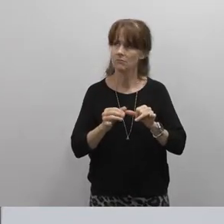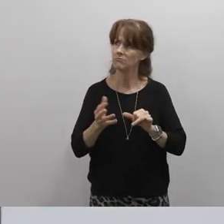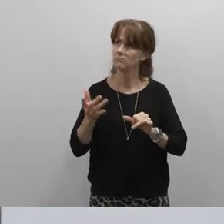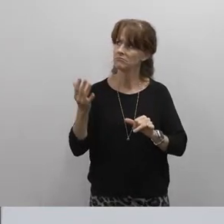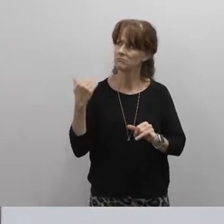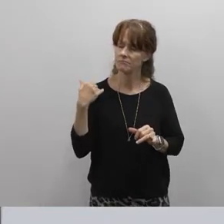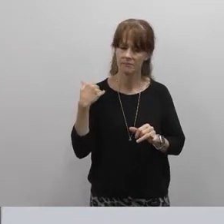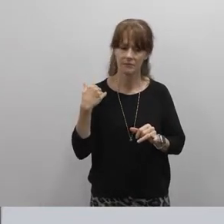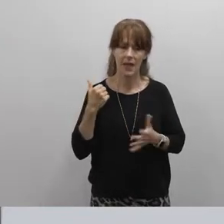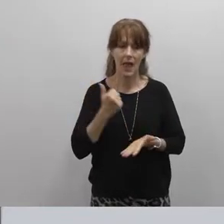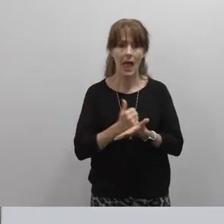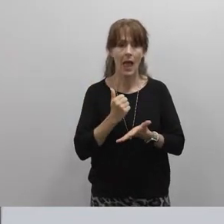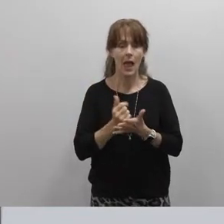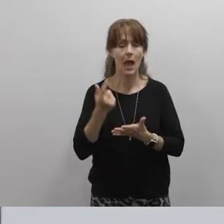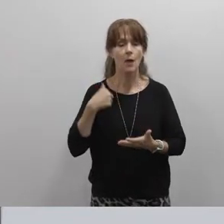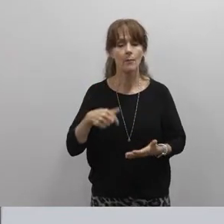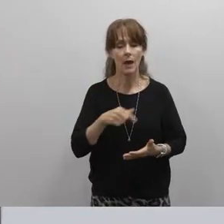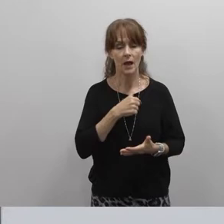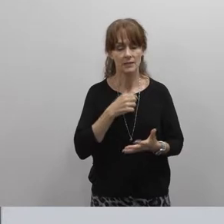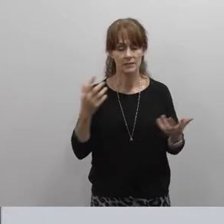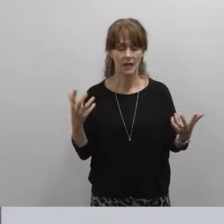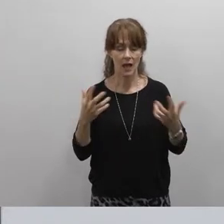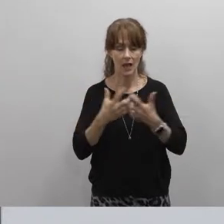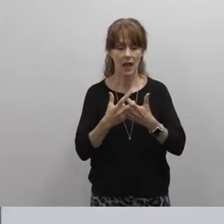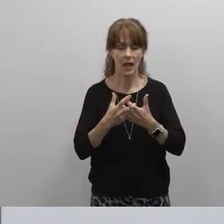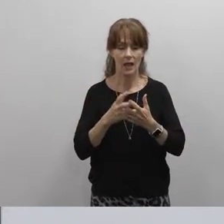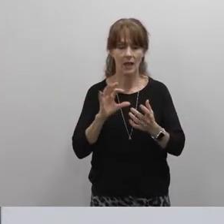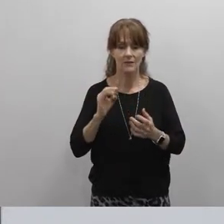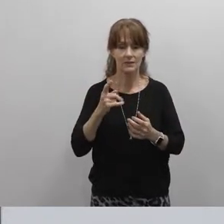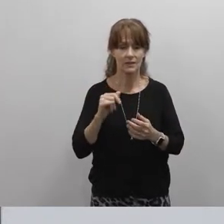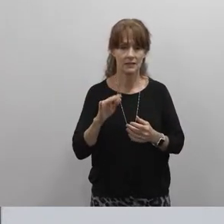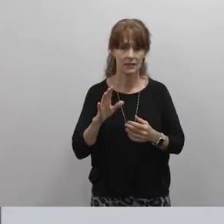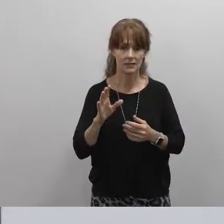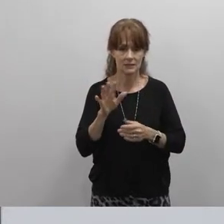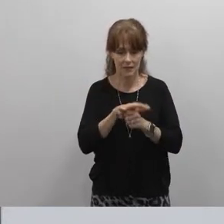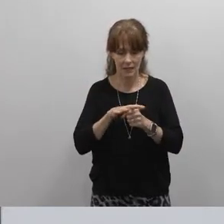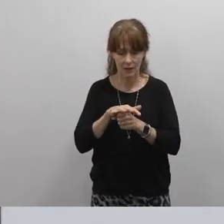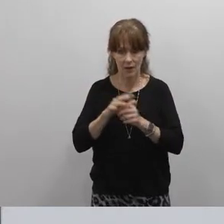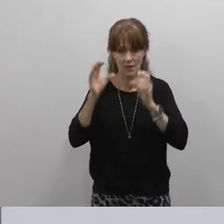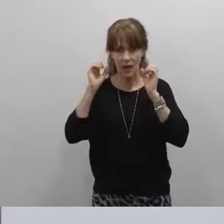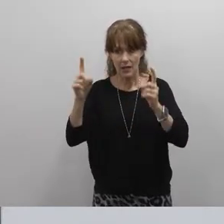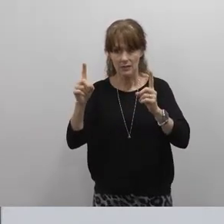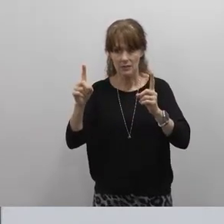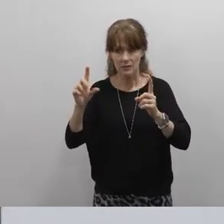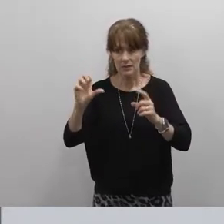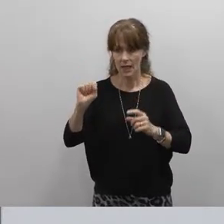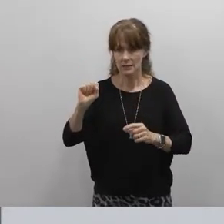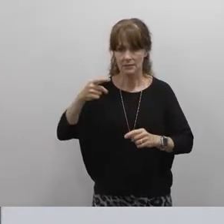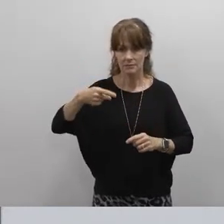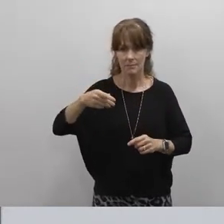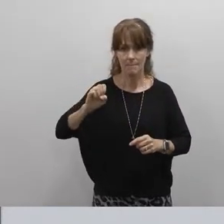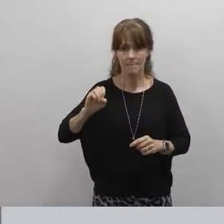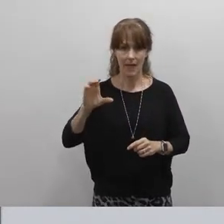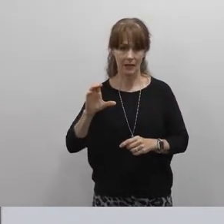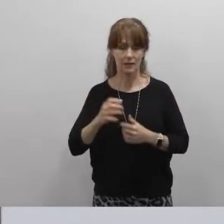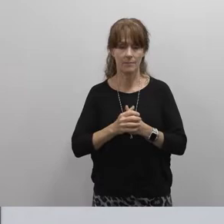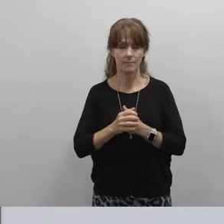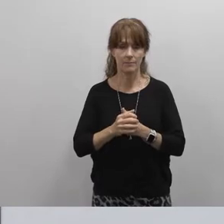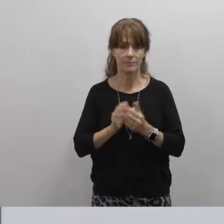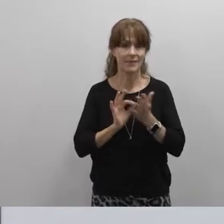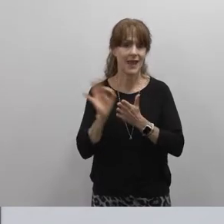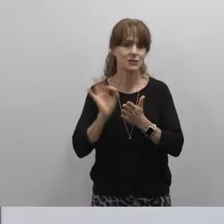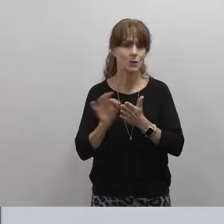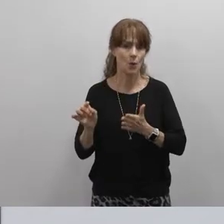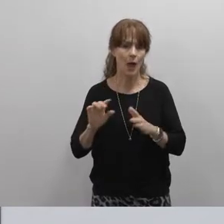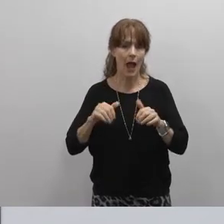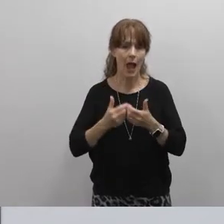back help us align ourselves on the facility side of the house with educational specs. So this would be that score.